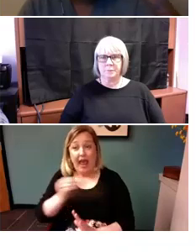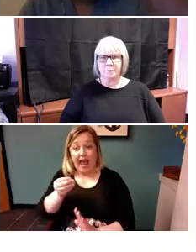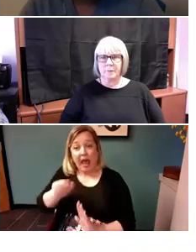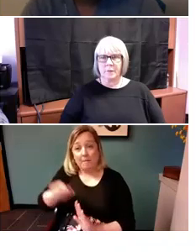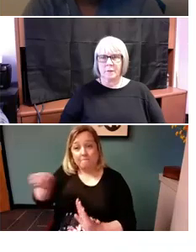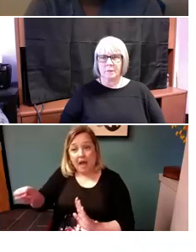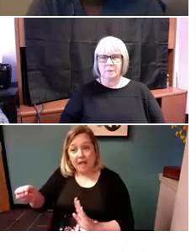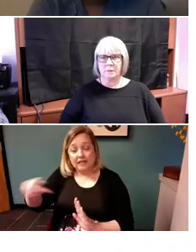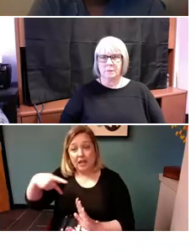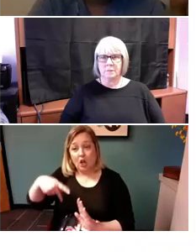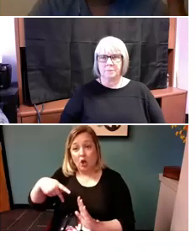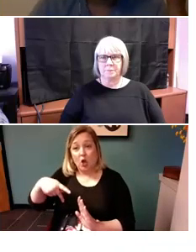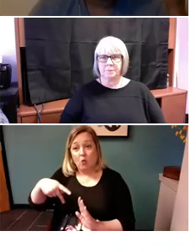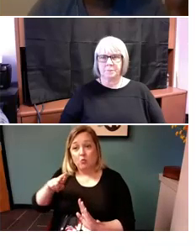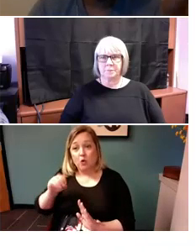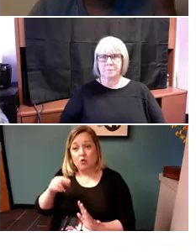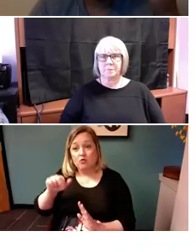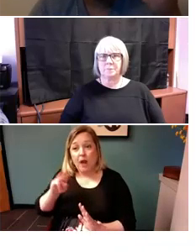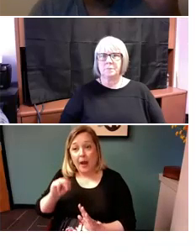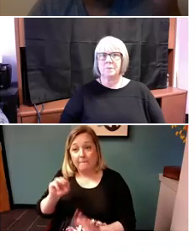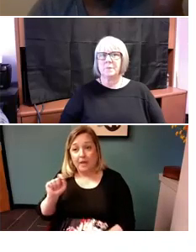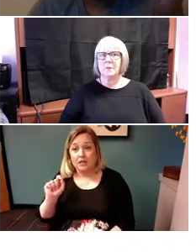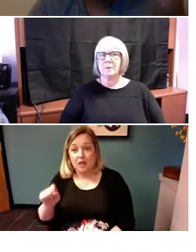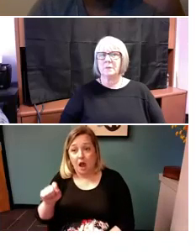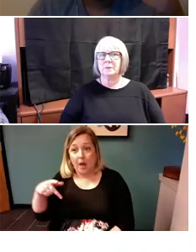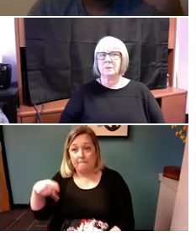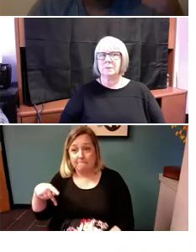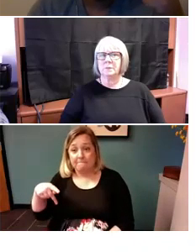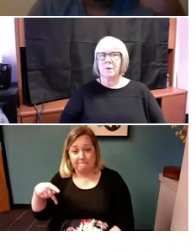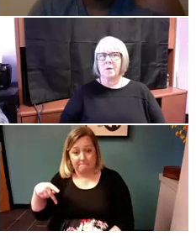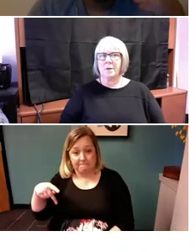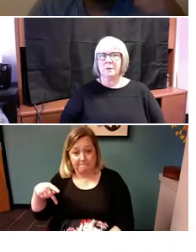our parameter, as the first parameter that we are passing to this particular program?